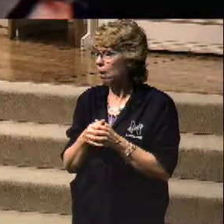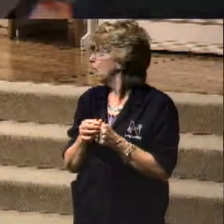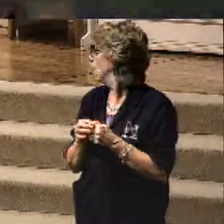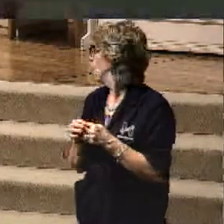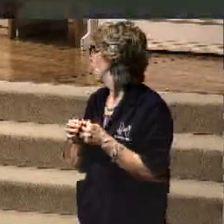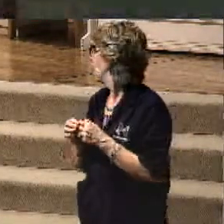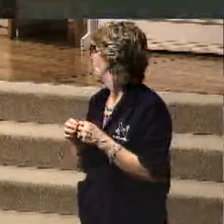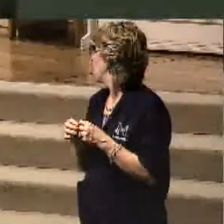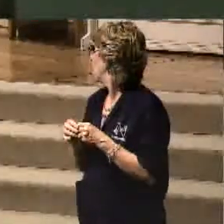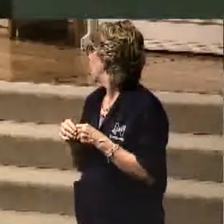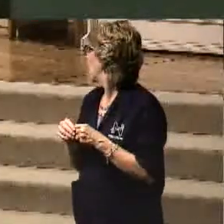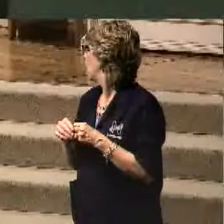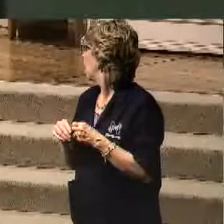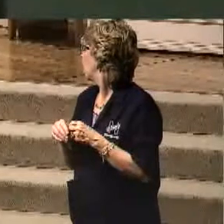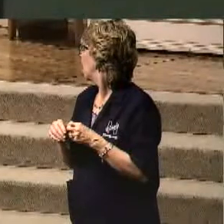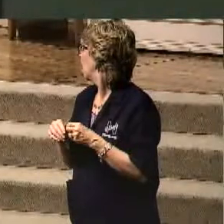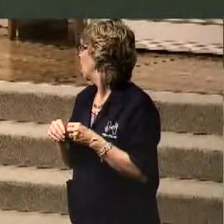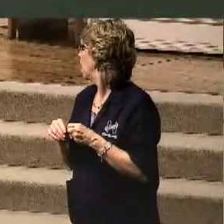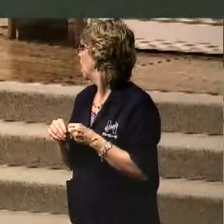let's see here.